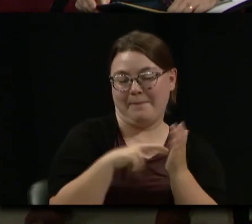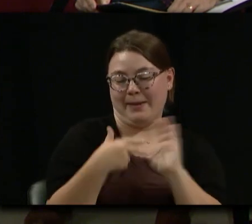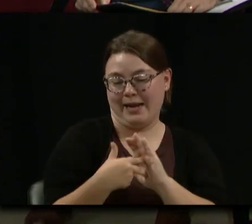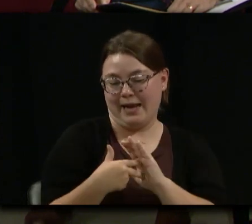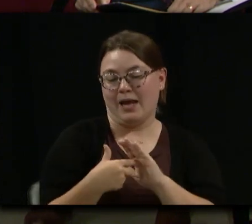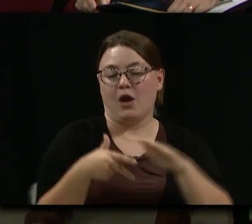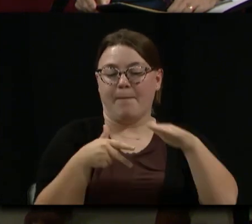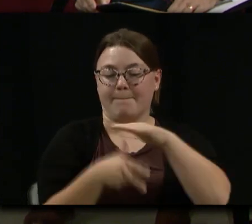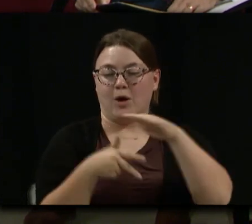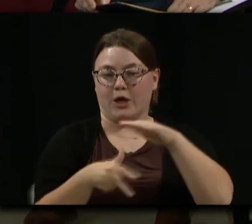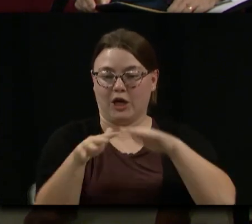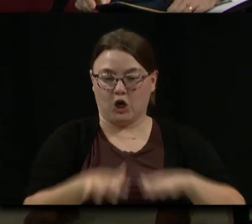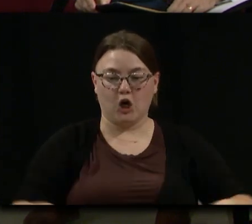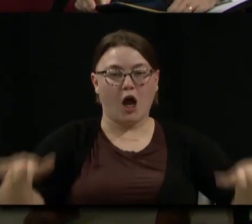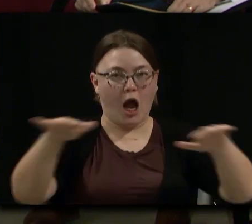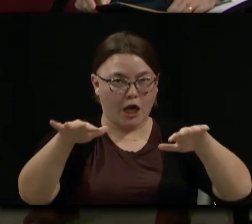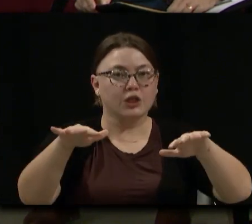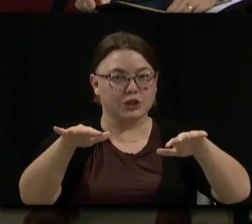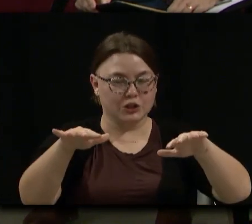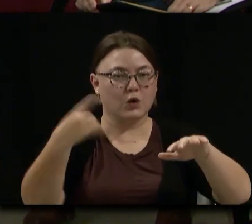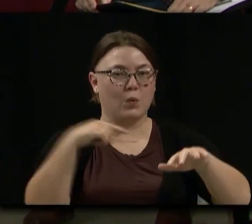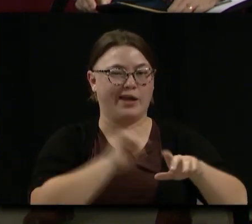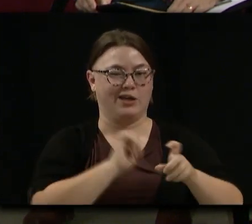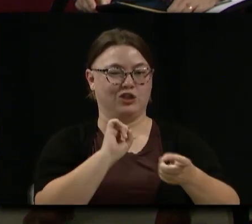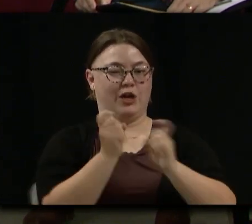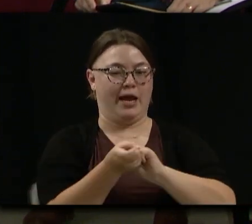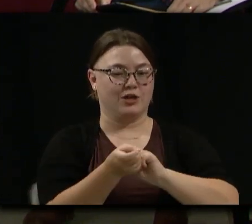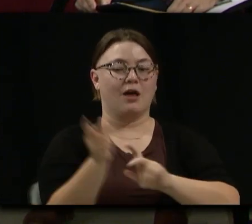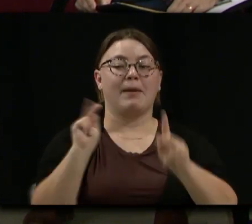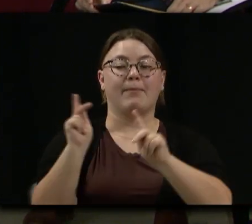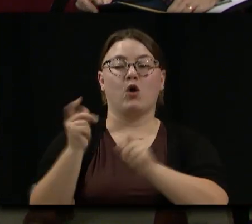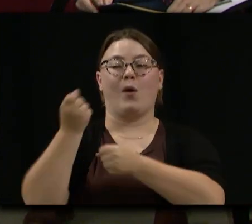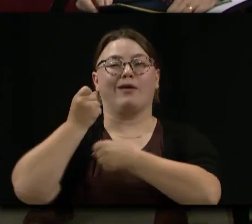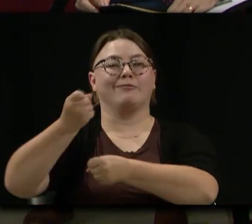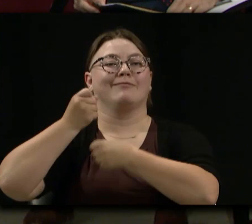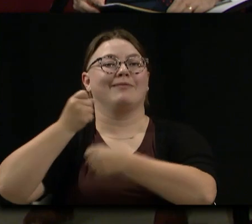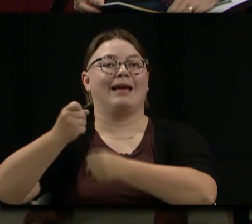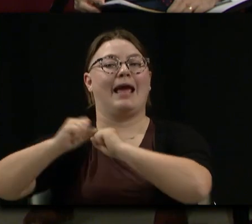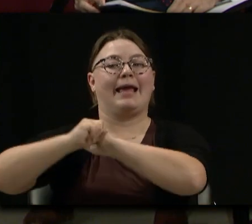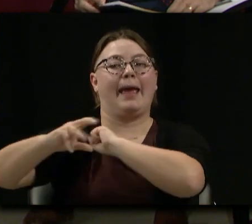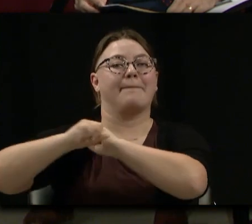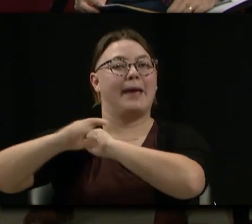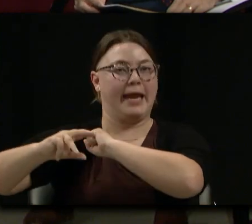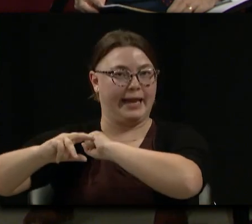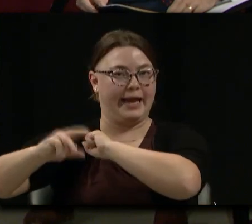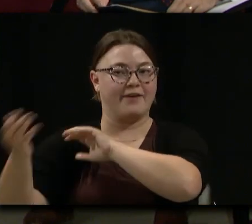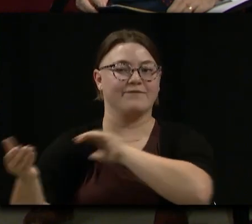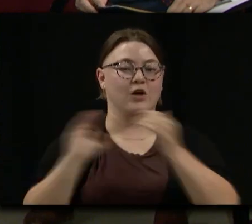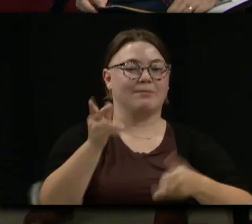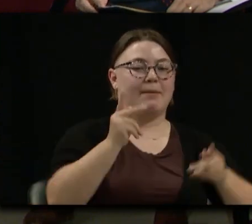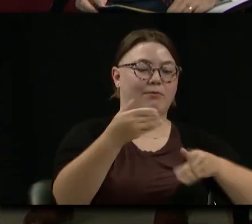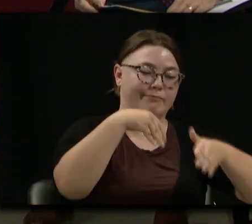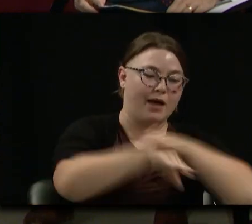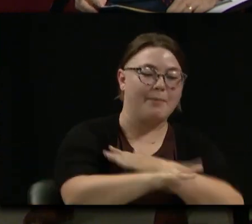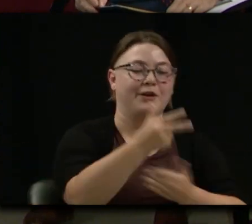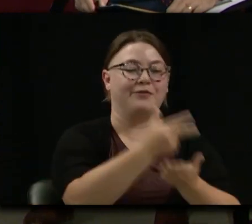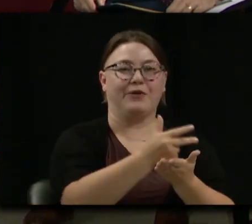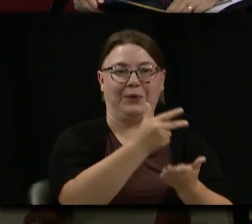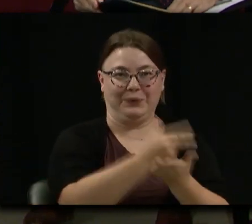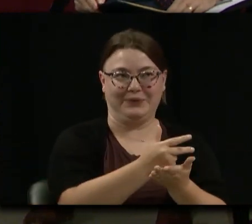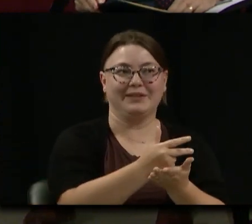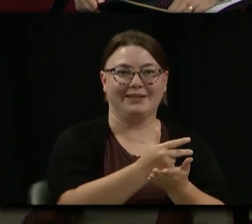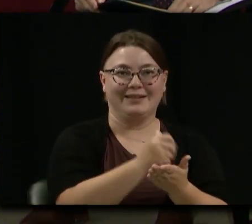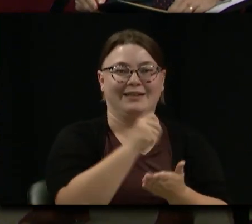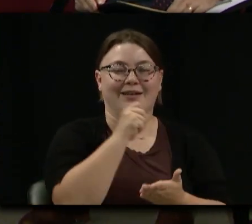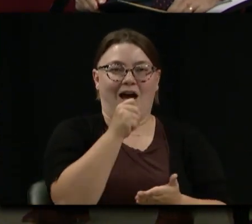gave the voters more space between those that are campaigning and coming in. So it's not so much just a gauntlet to